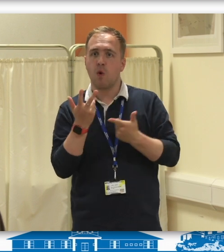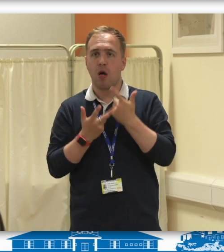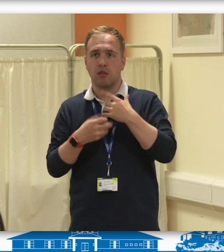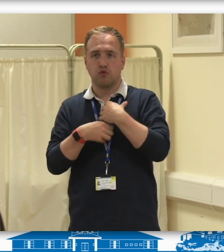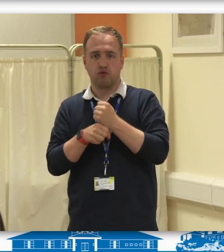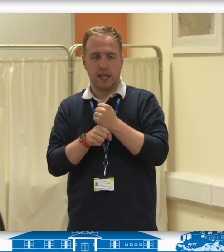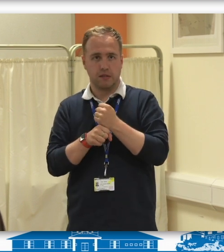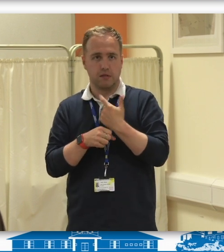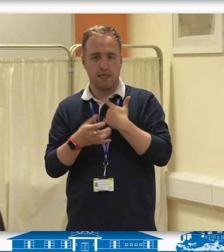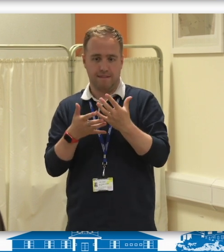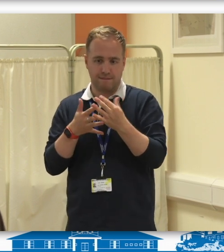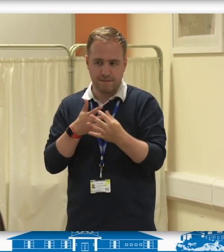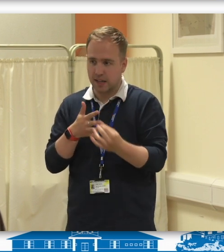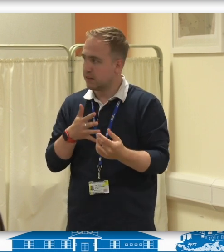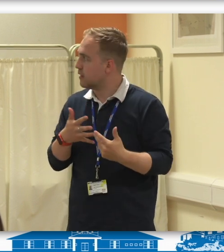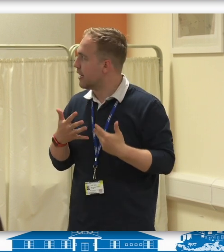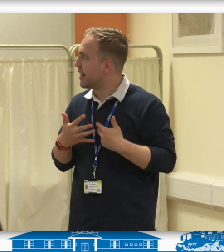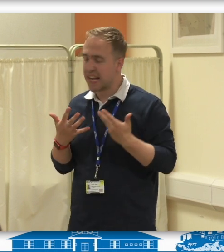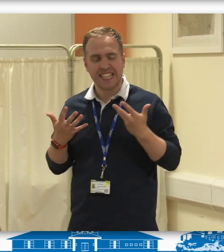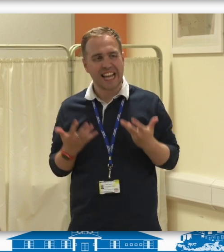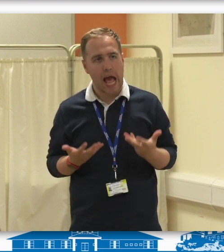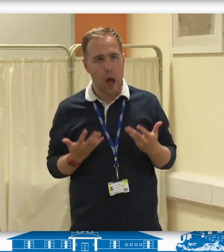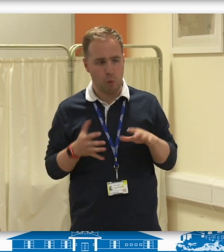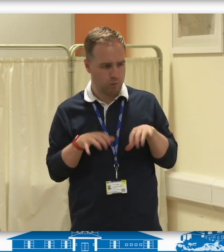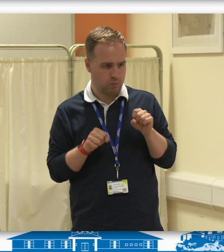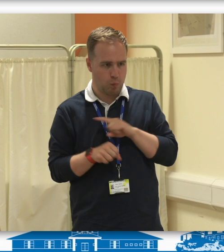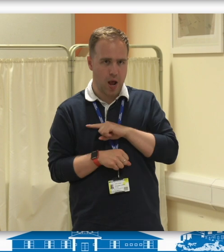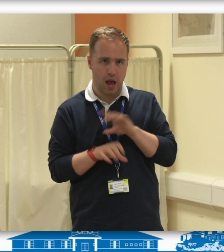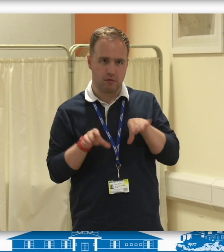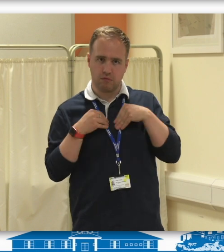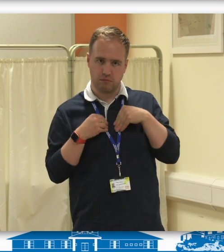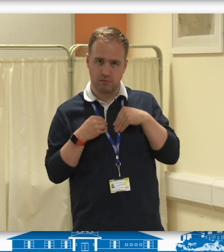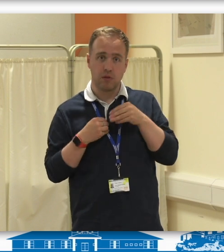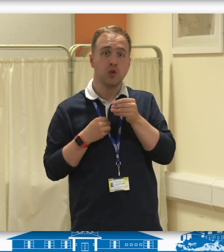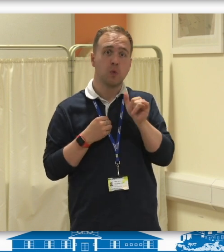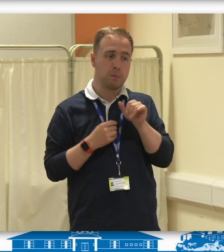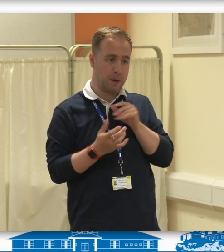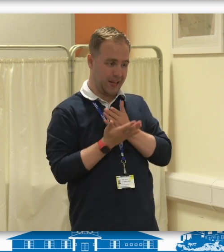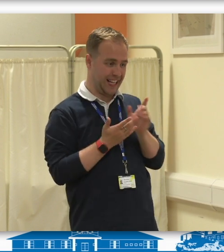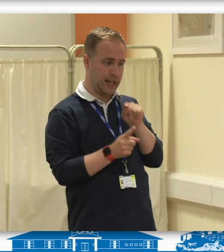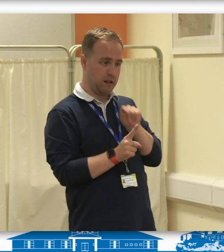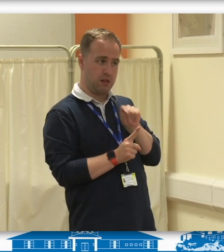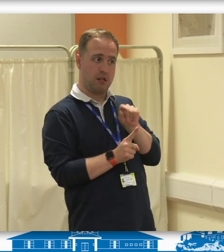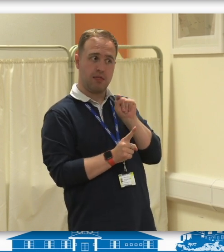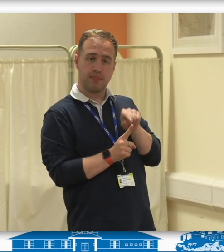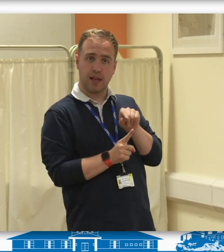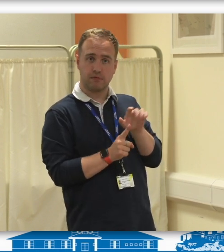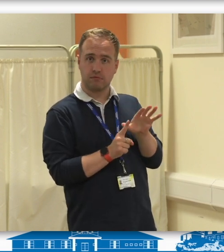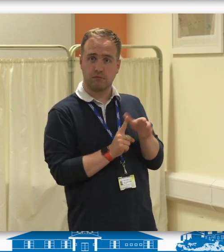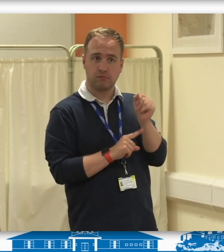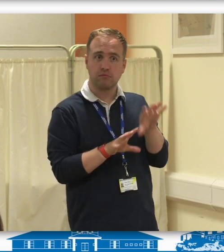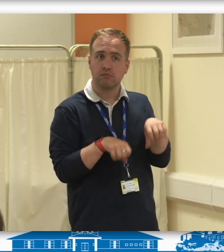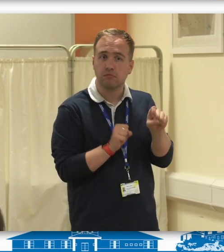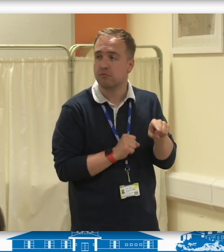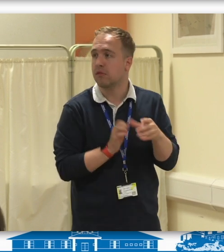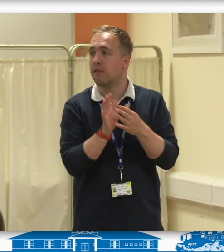precipitating factors. Why now? In some cases, there's a clear trigger for onset of symptoms. So,